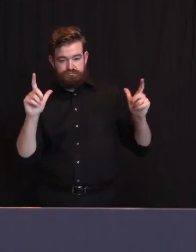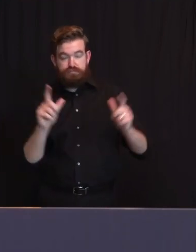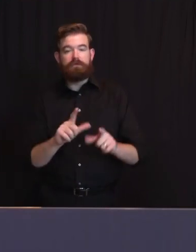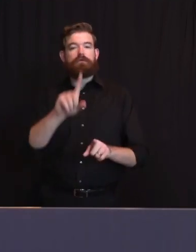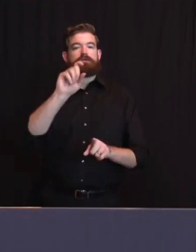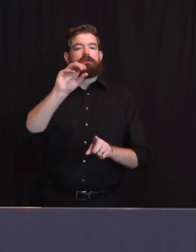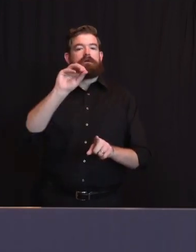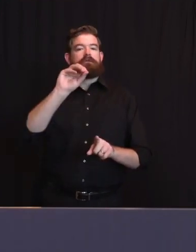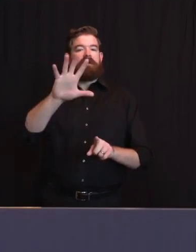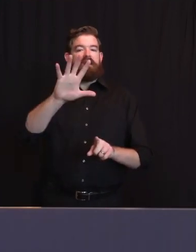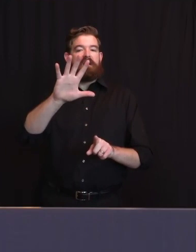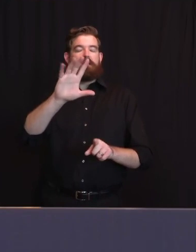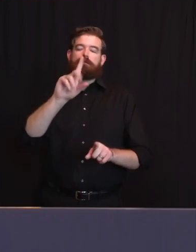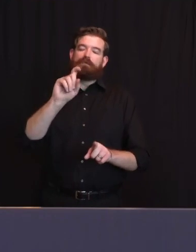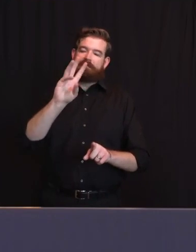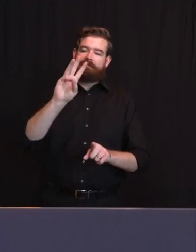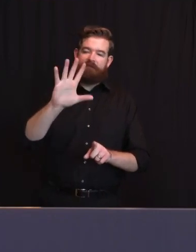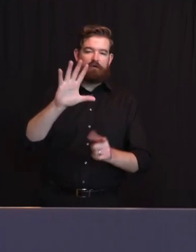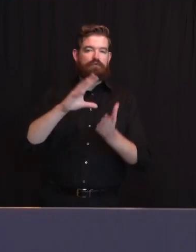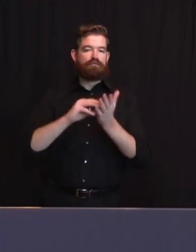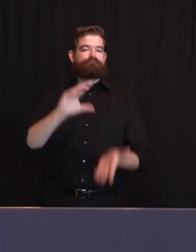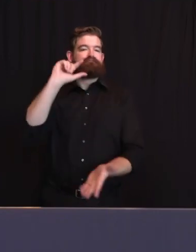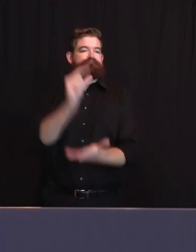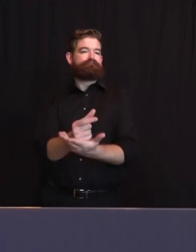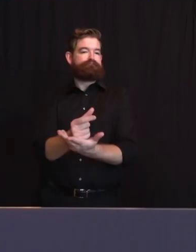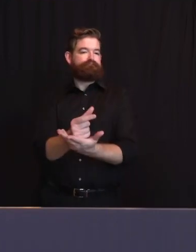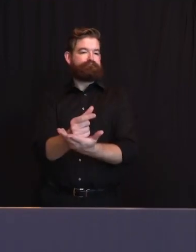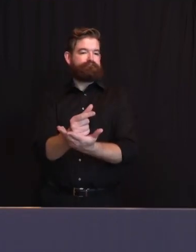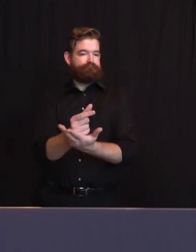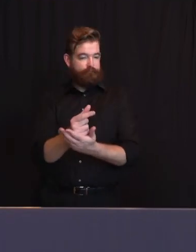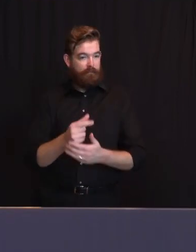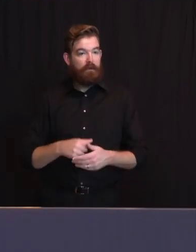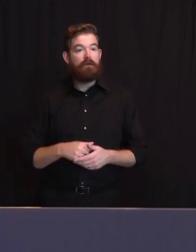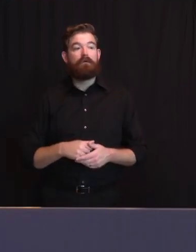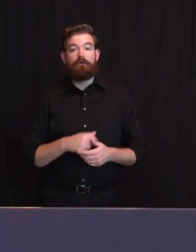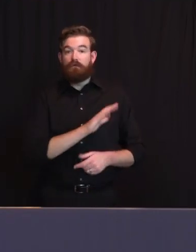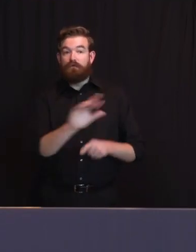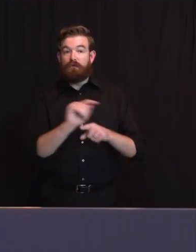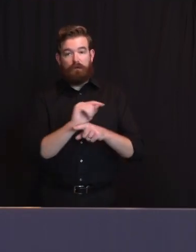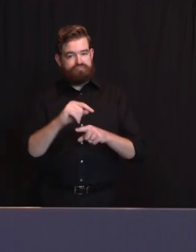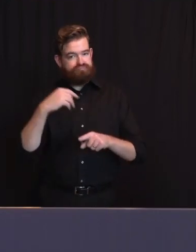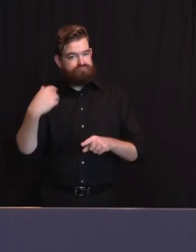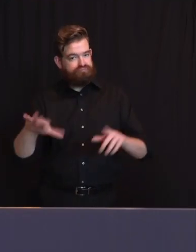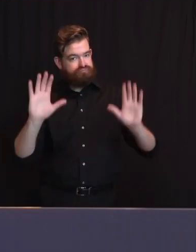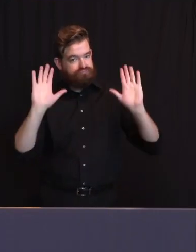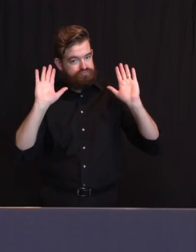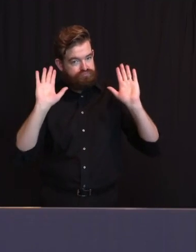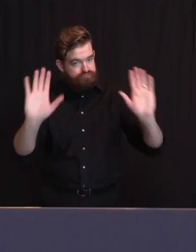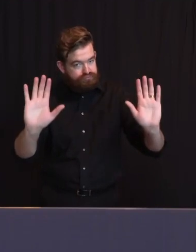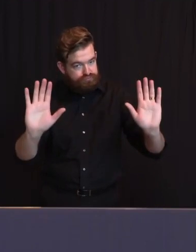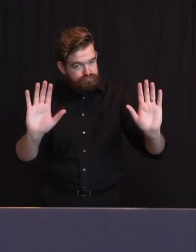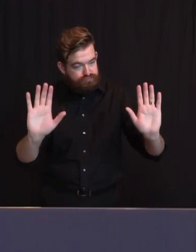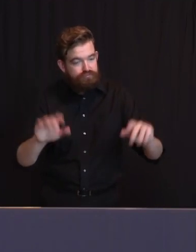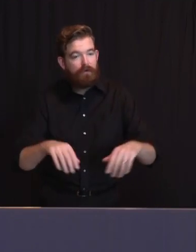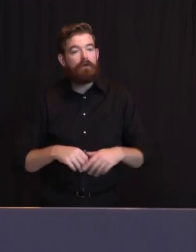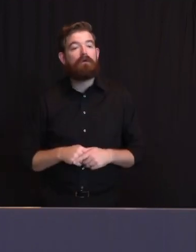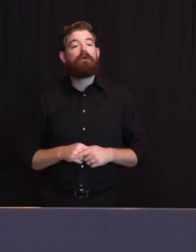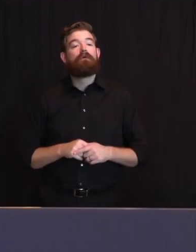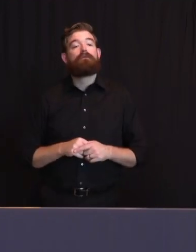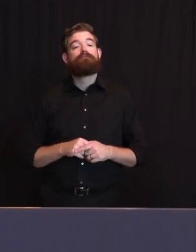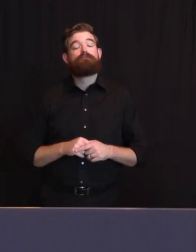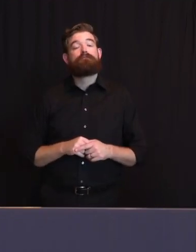ever. They're probably only, Pat, you forgot more about this than I know, but they're probably only going to be viewed in a similar